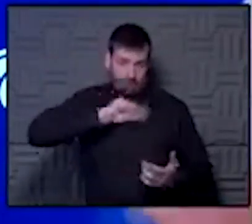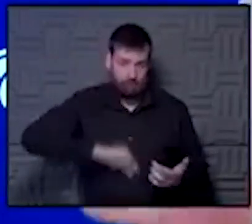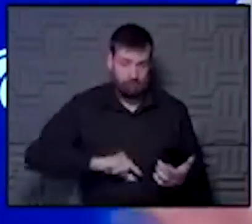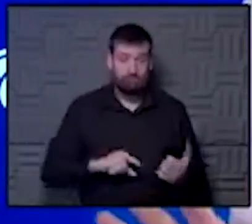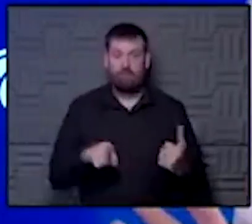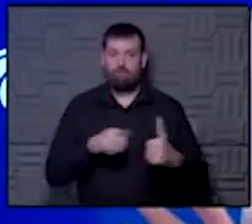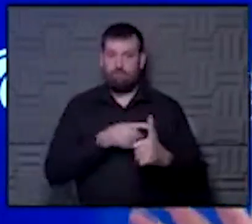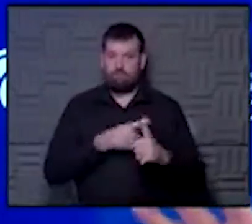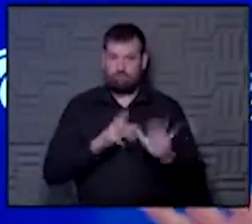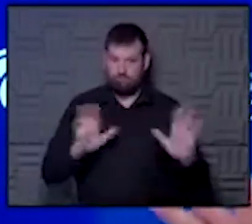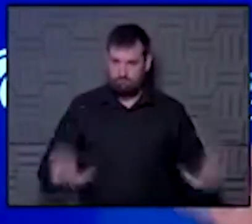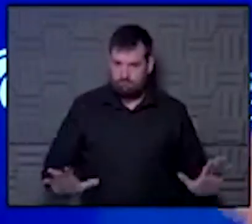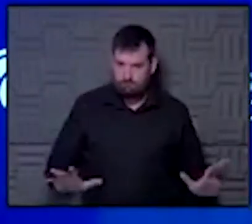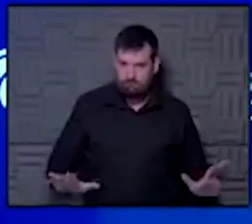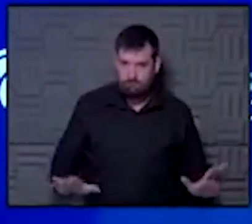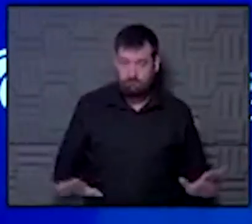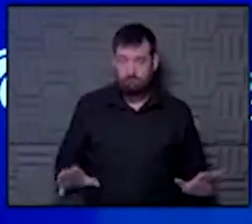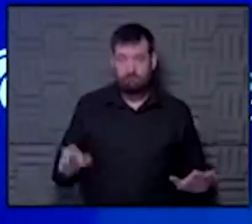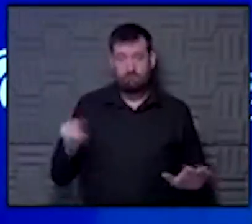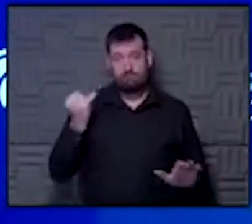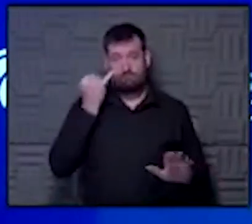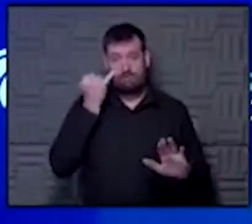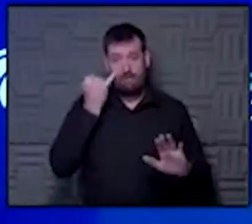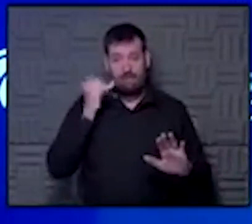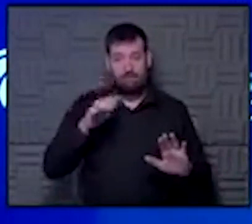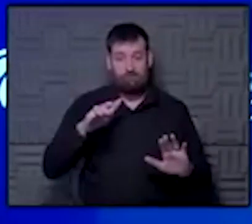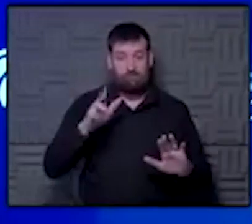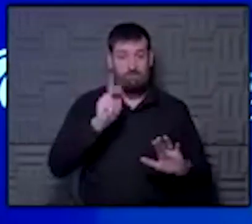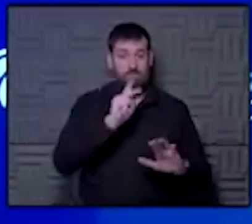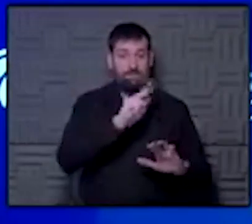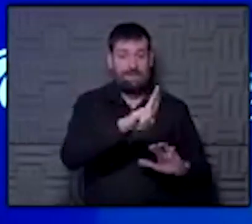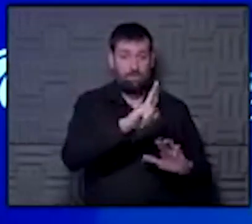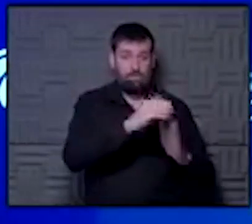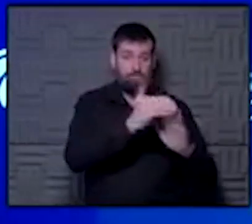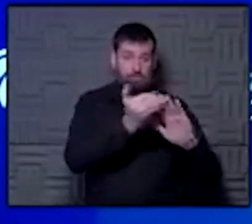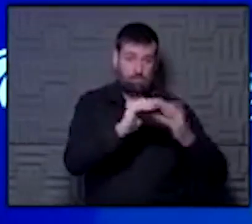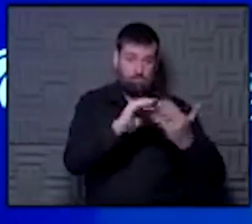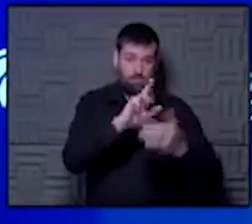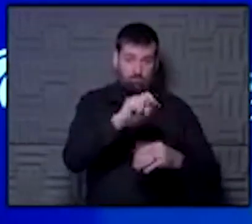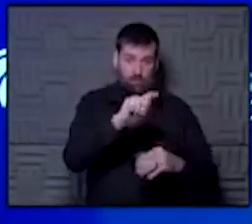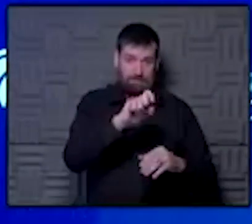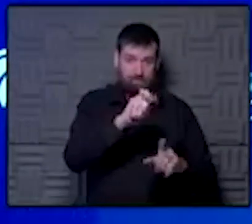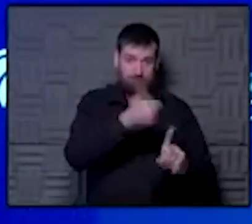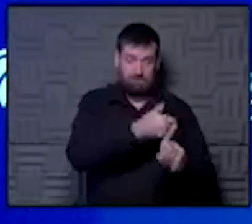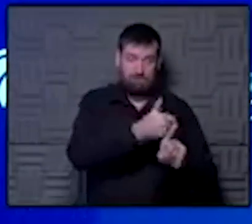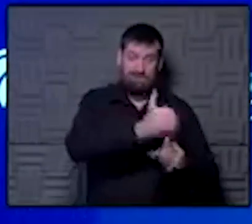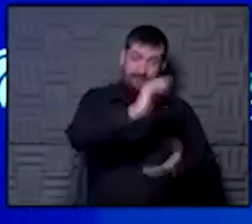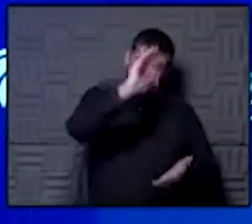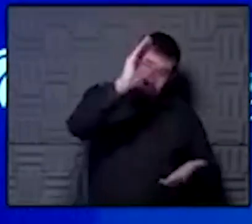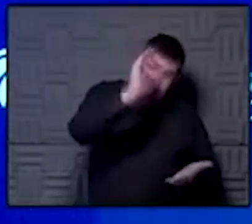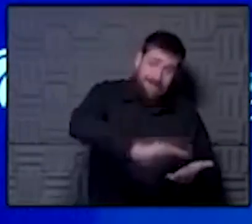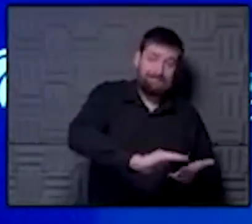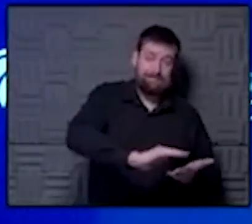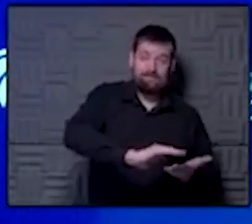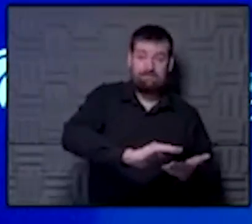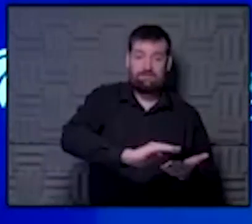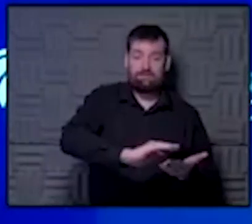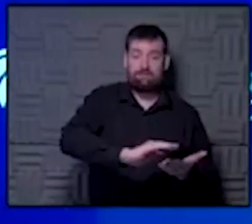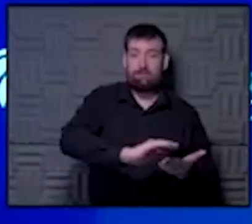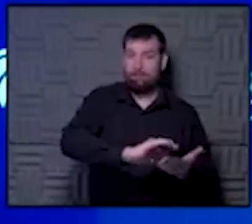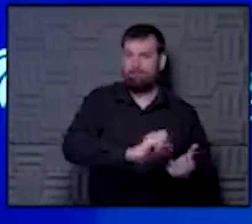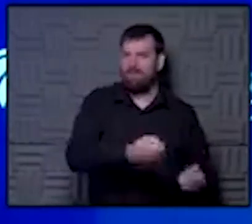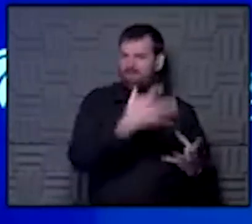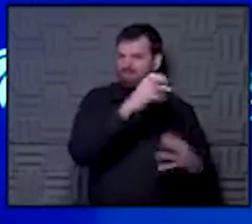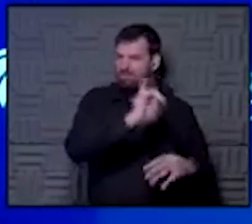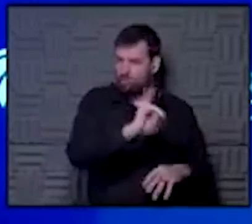first thing, let's just say, if the community rate at KU, which it is lower, or the rate of infectivity,